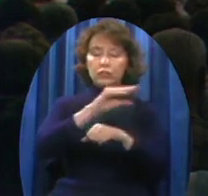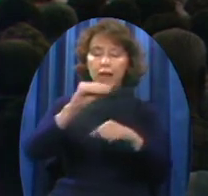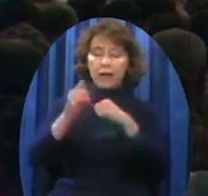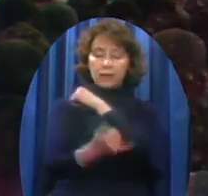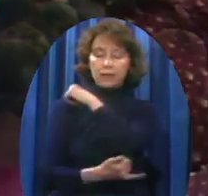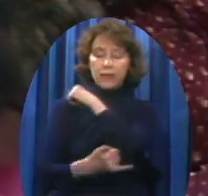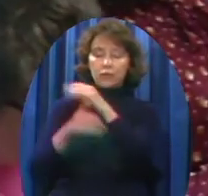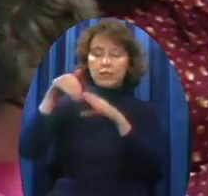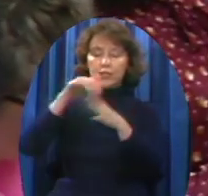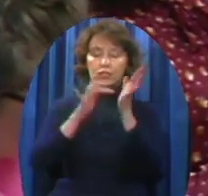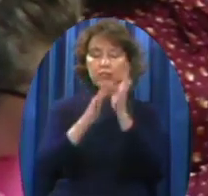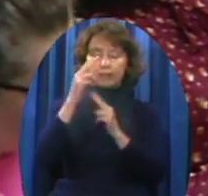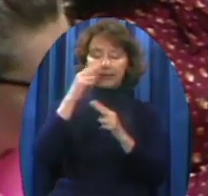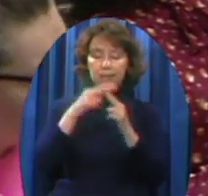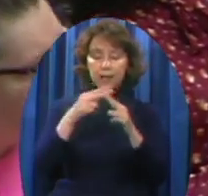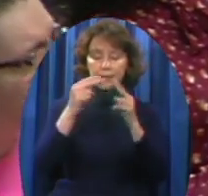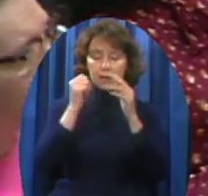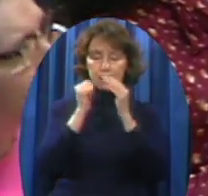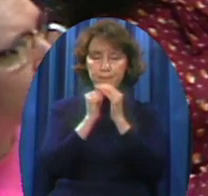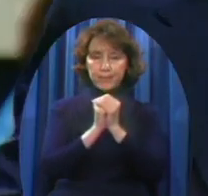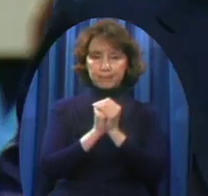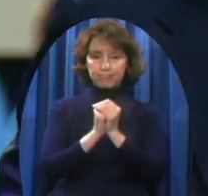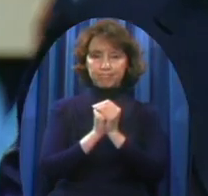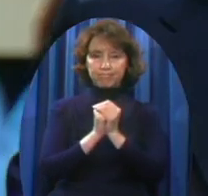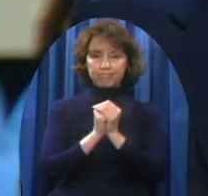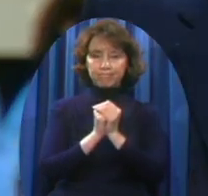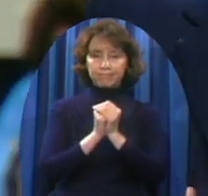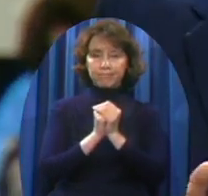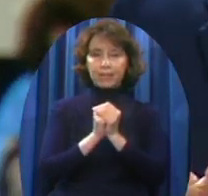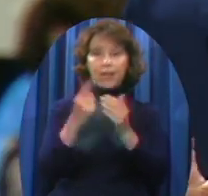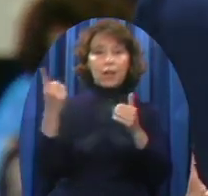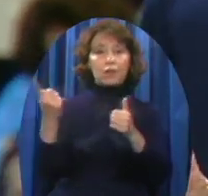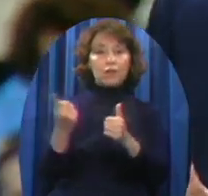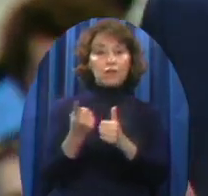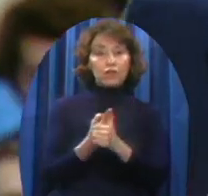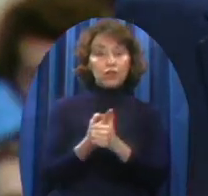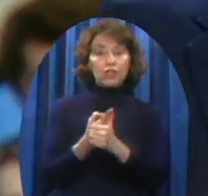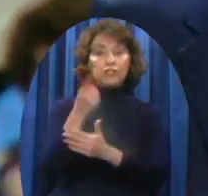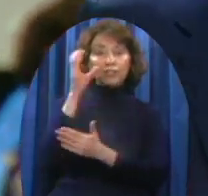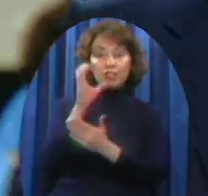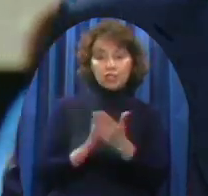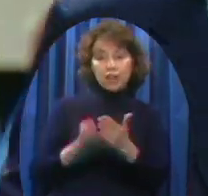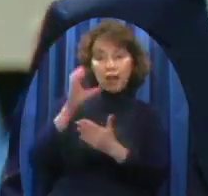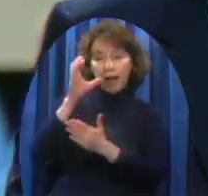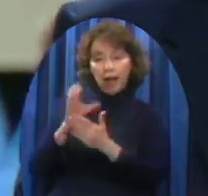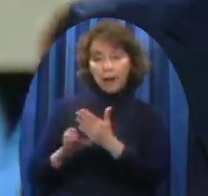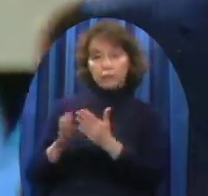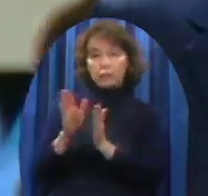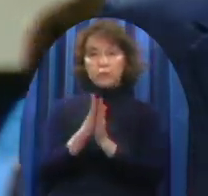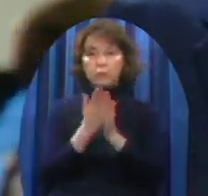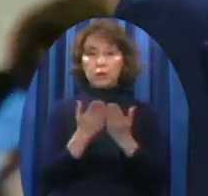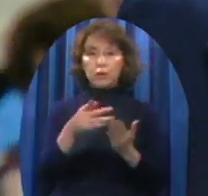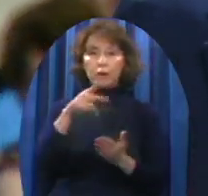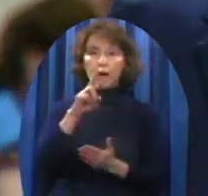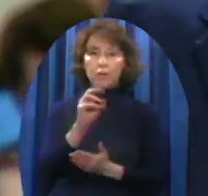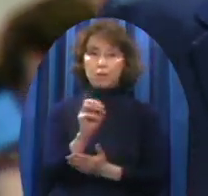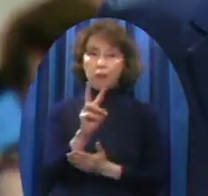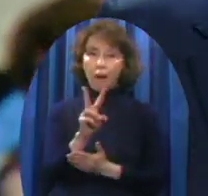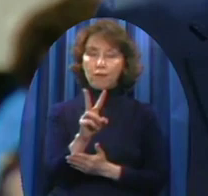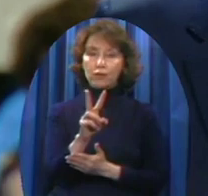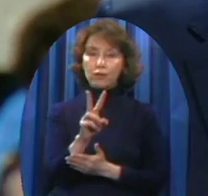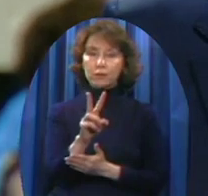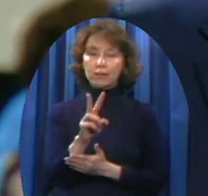name, amen. The first several chapters of the book of Proverbs are letters from